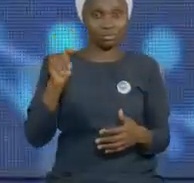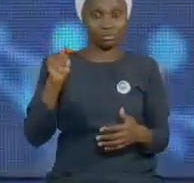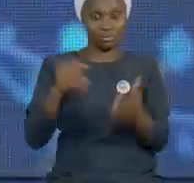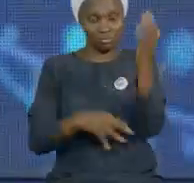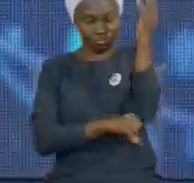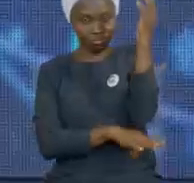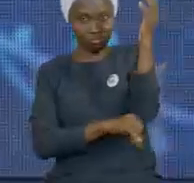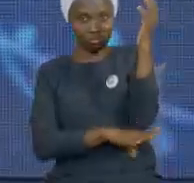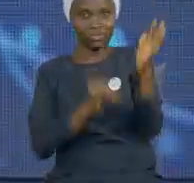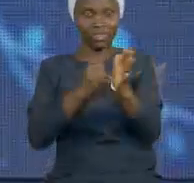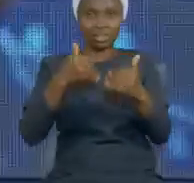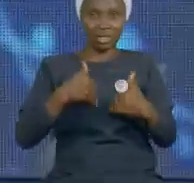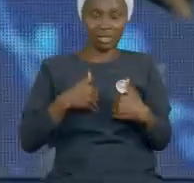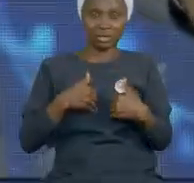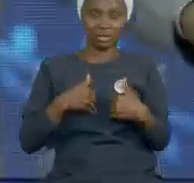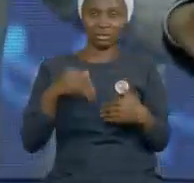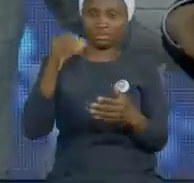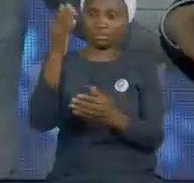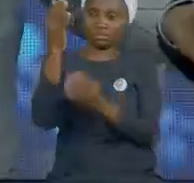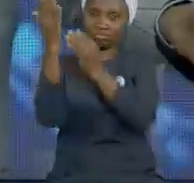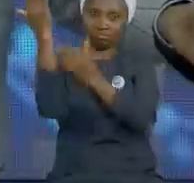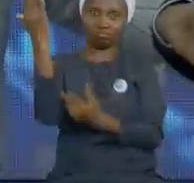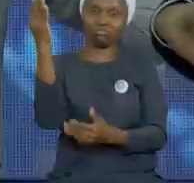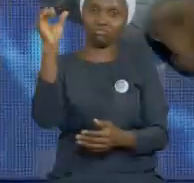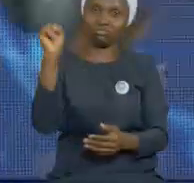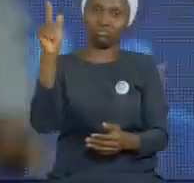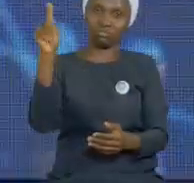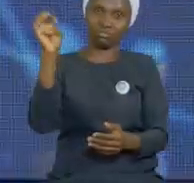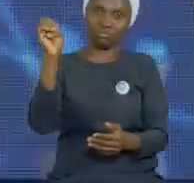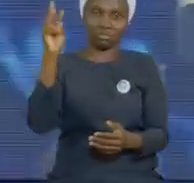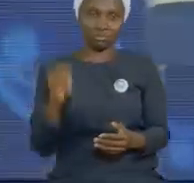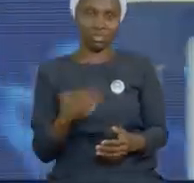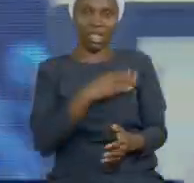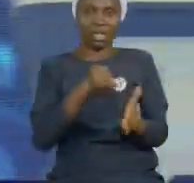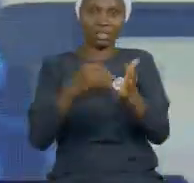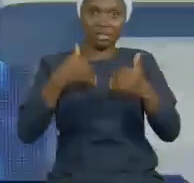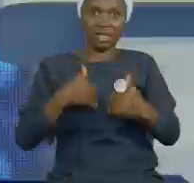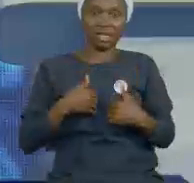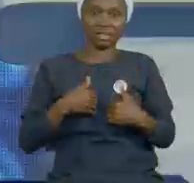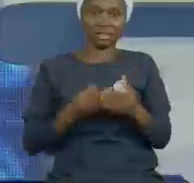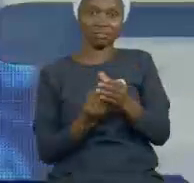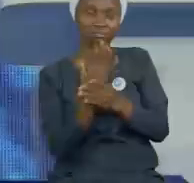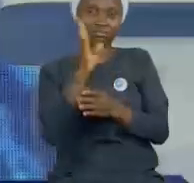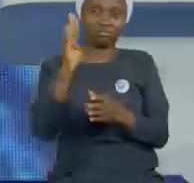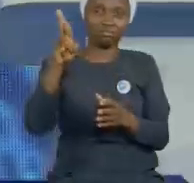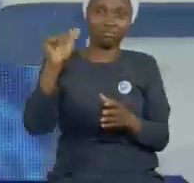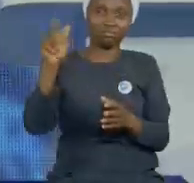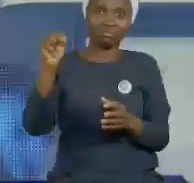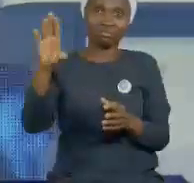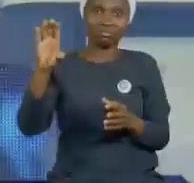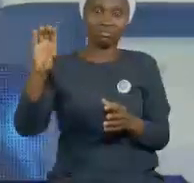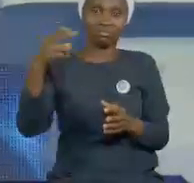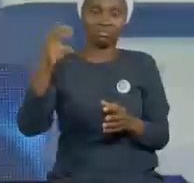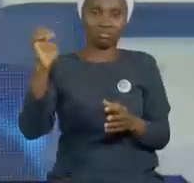It has stem. It has branches. On the branches, we have sicknesses.